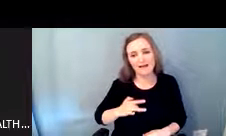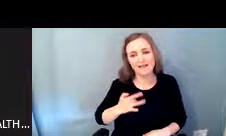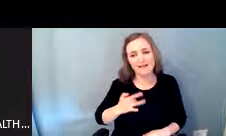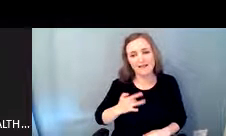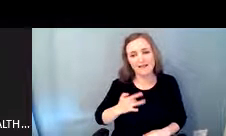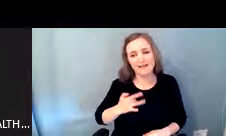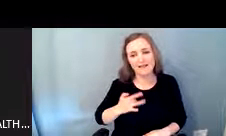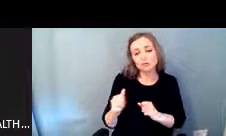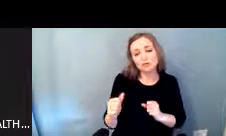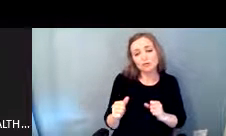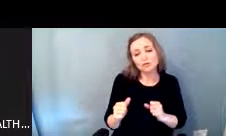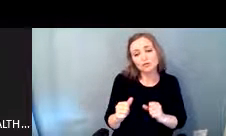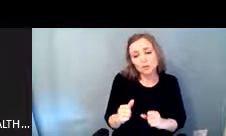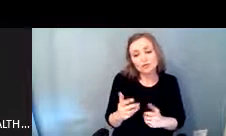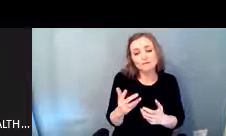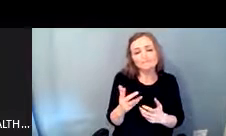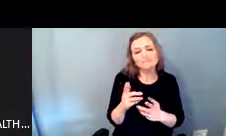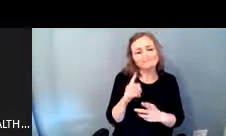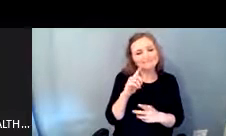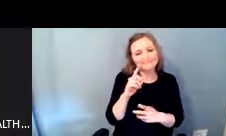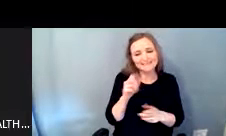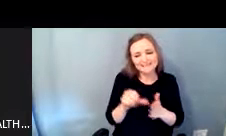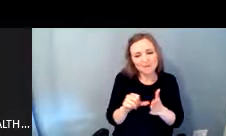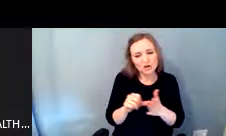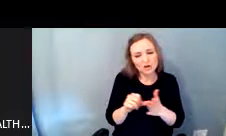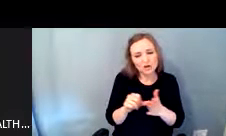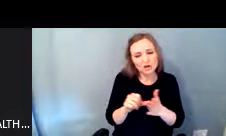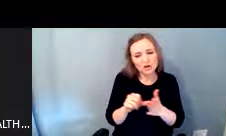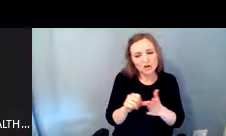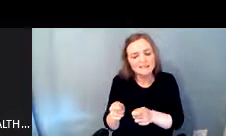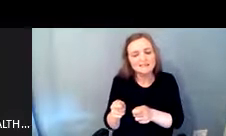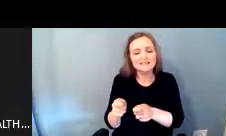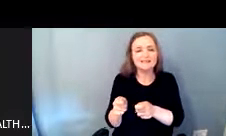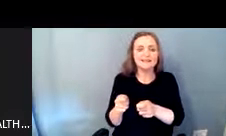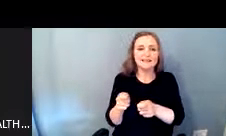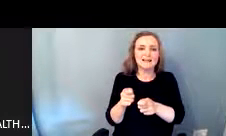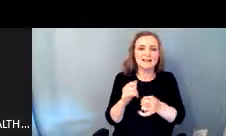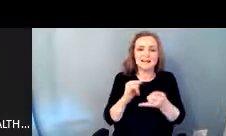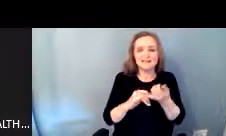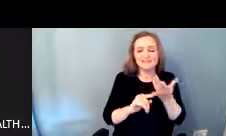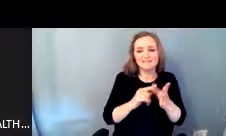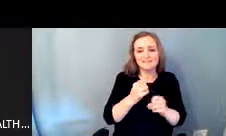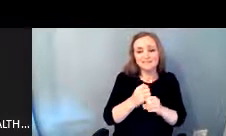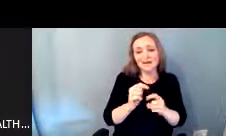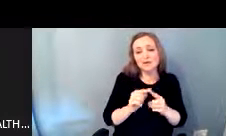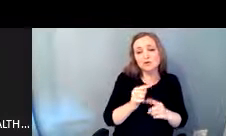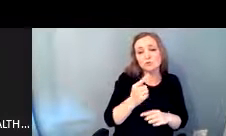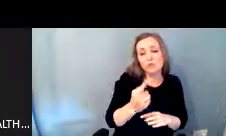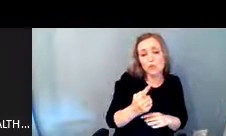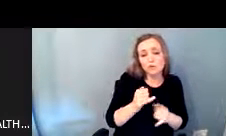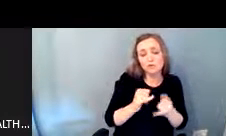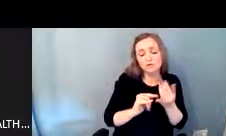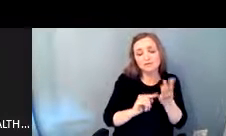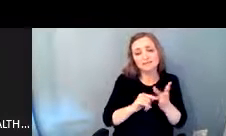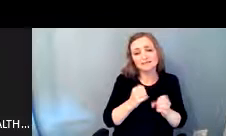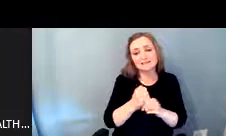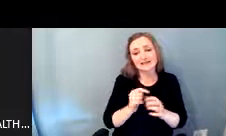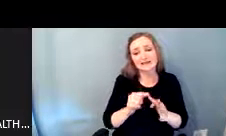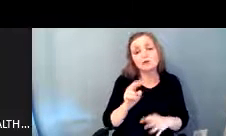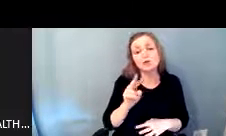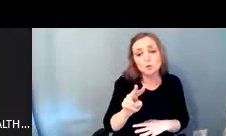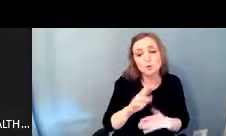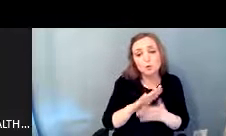that all of these innovations we put into place concentrate on not just a faster diagnosis for people, but